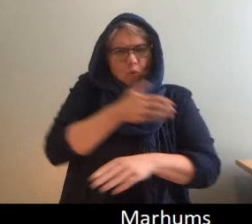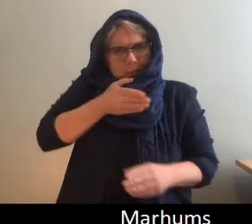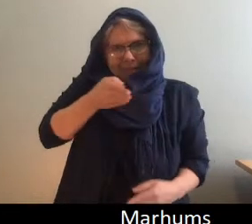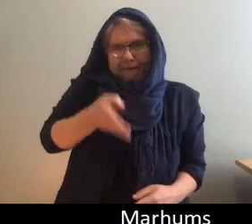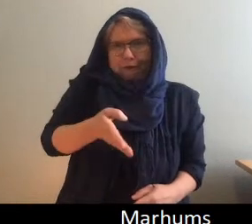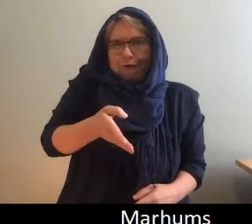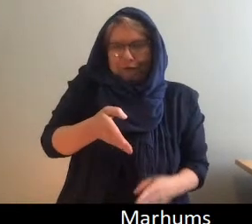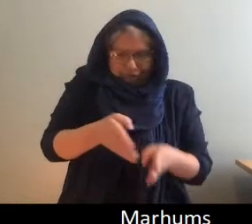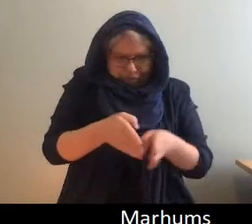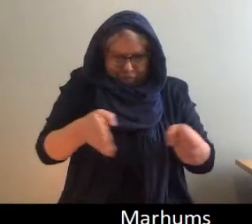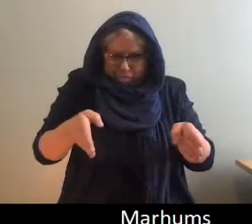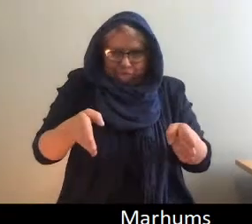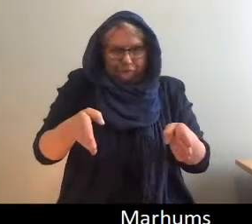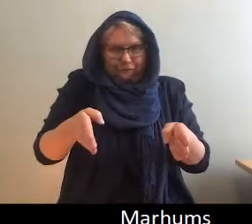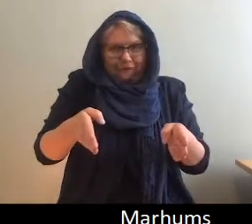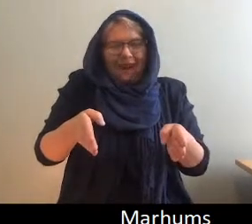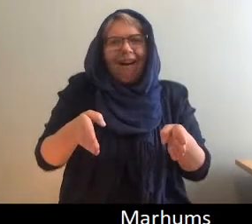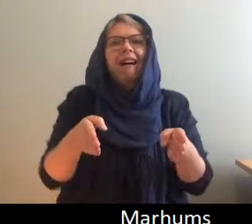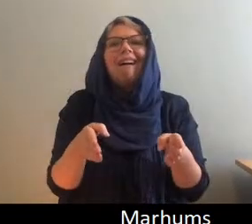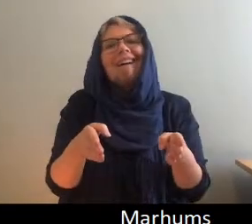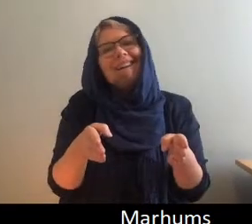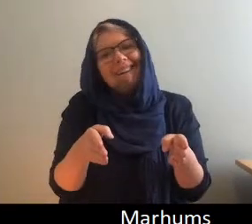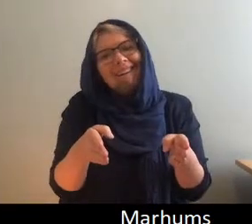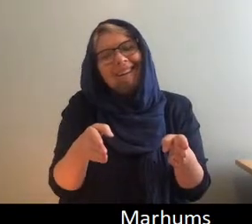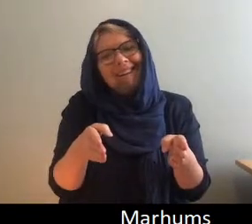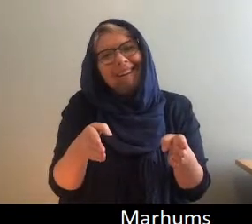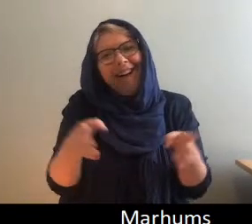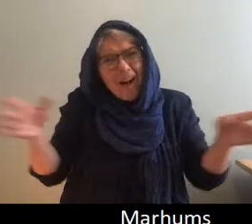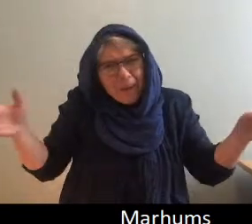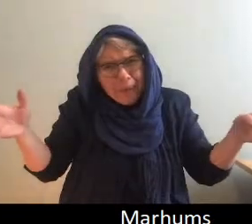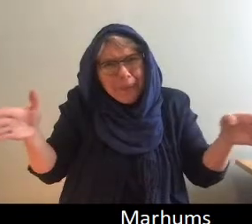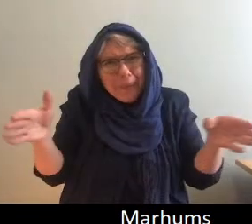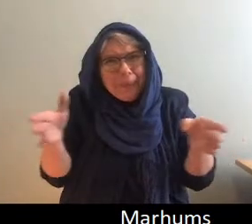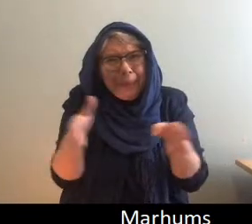30. But, Ya Rasulullah, O Prophet of God,